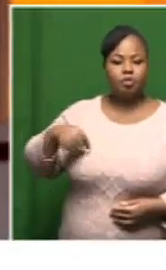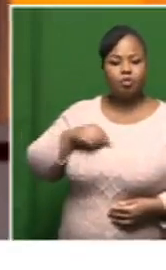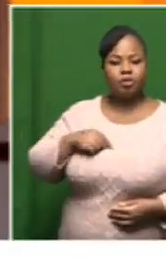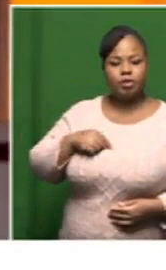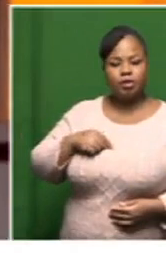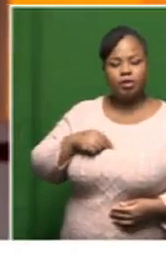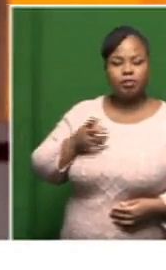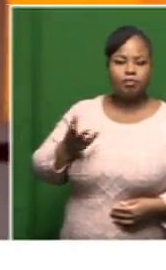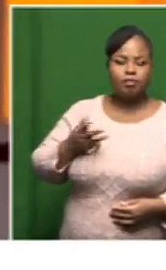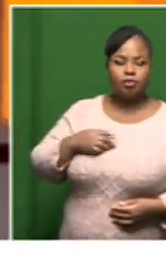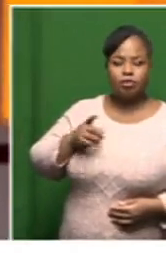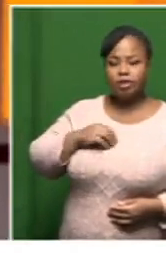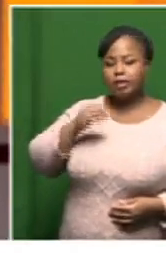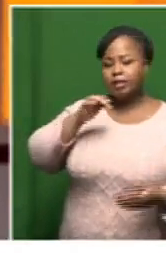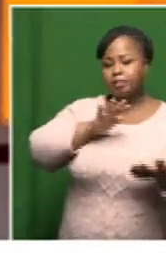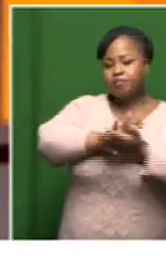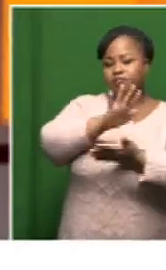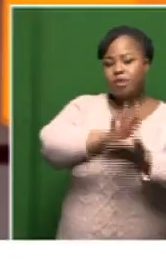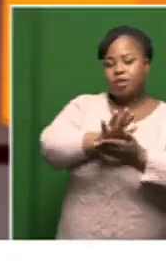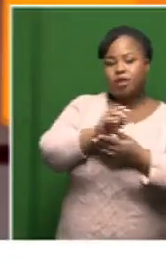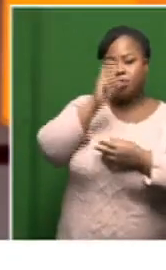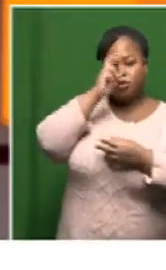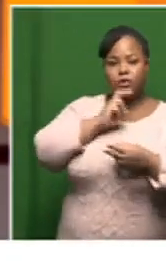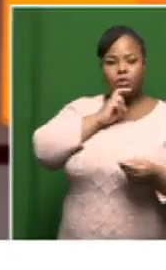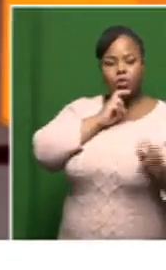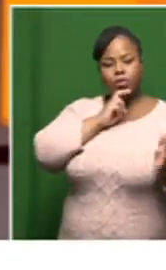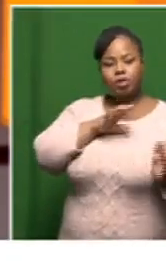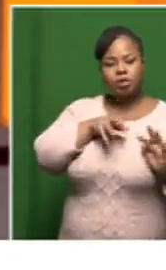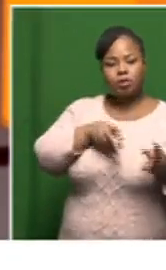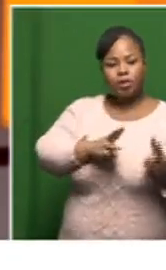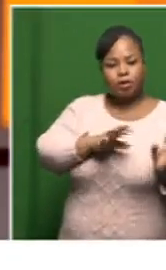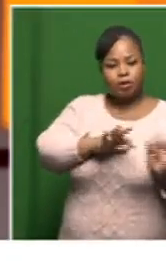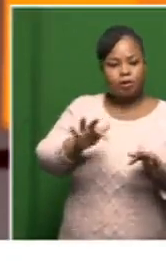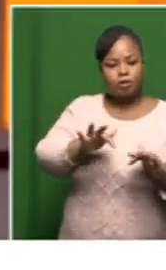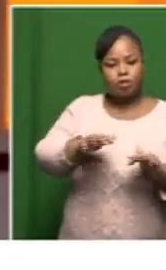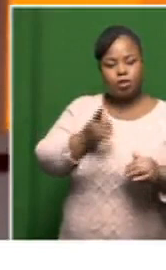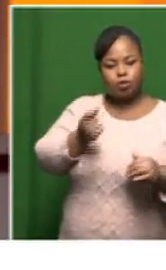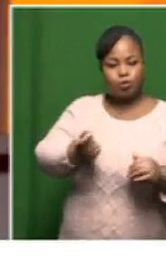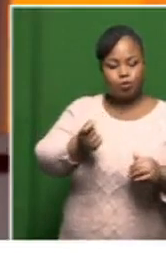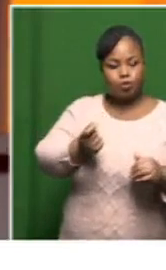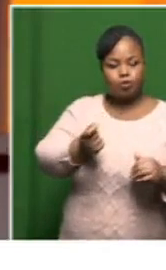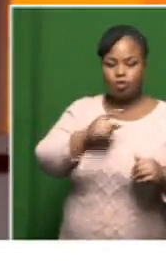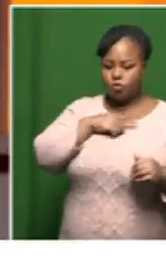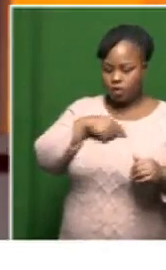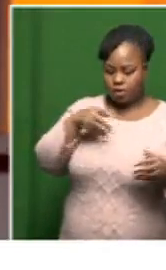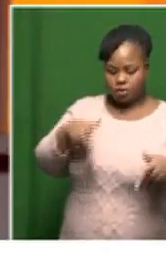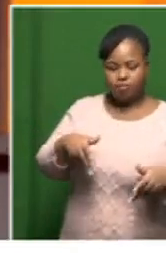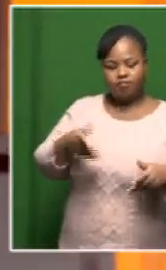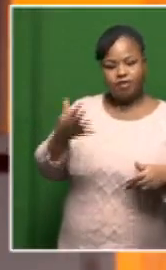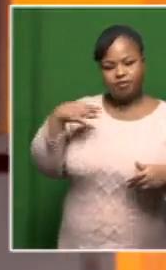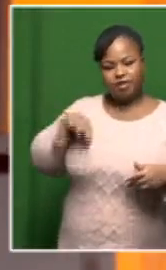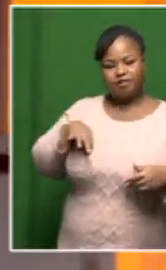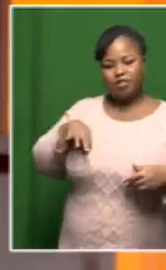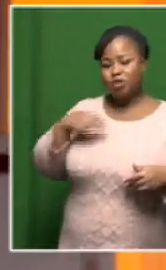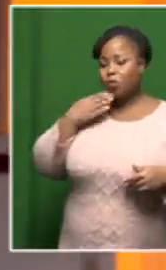for instance, a print portfolio, it's the way it has been done under text is that here it's benefiting